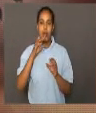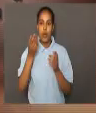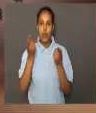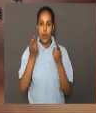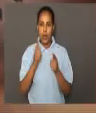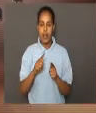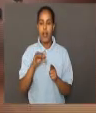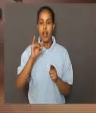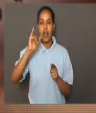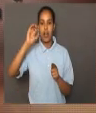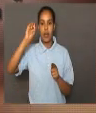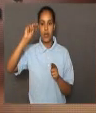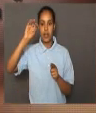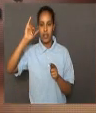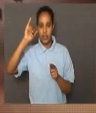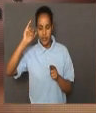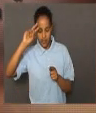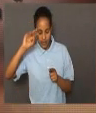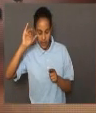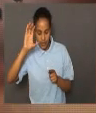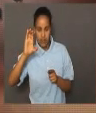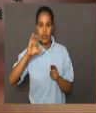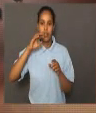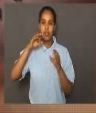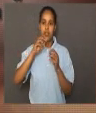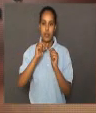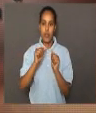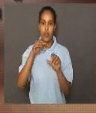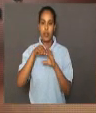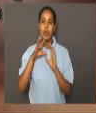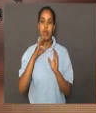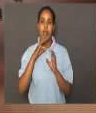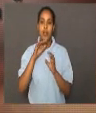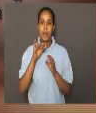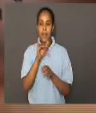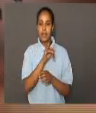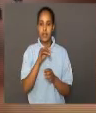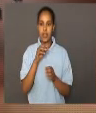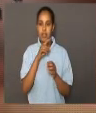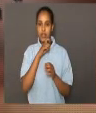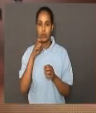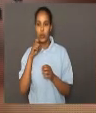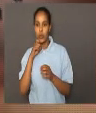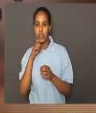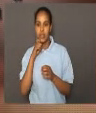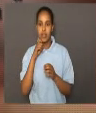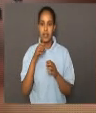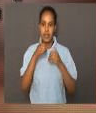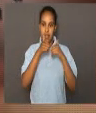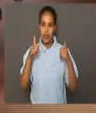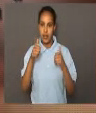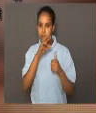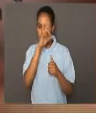When ionic compounds dissolve in water, the ions in the solid